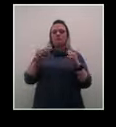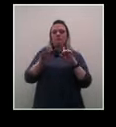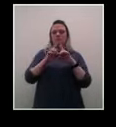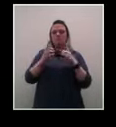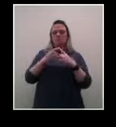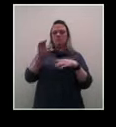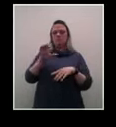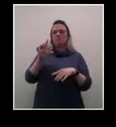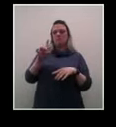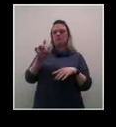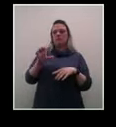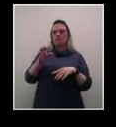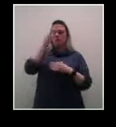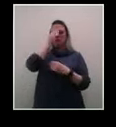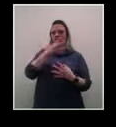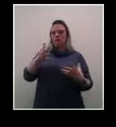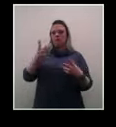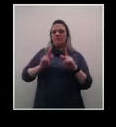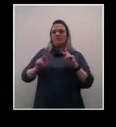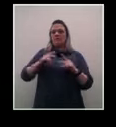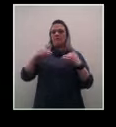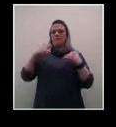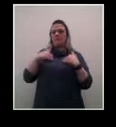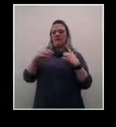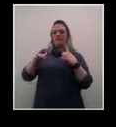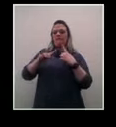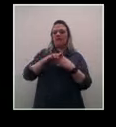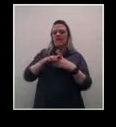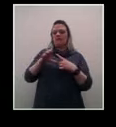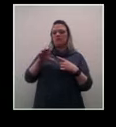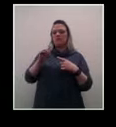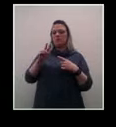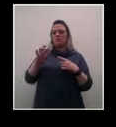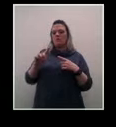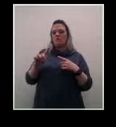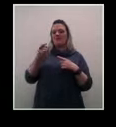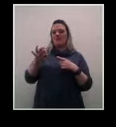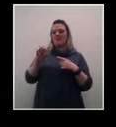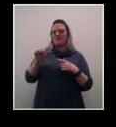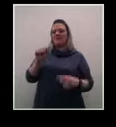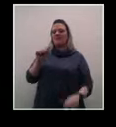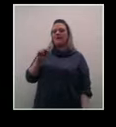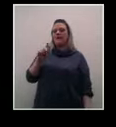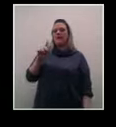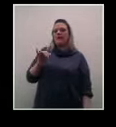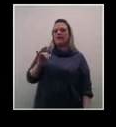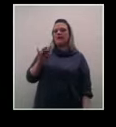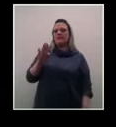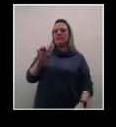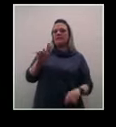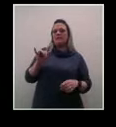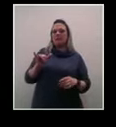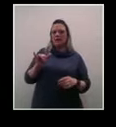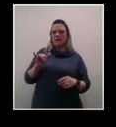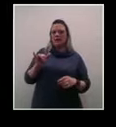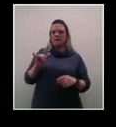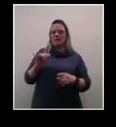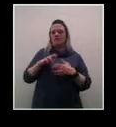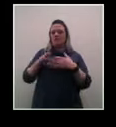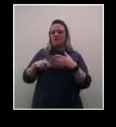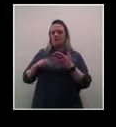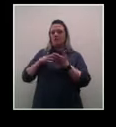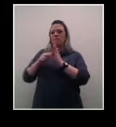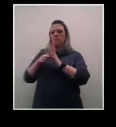are advising that people that have a positive COVID-19 antibody test means that they were exposed. We can't